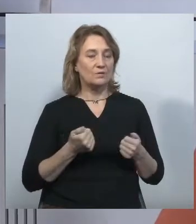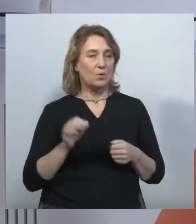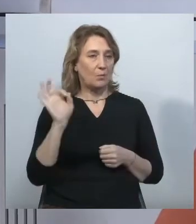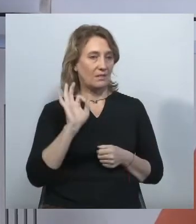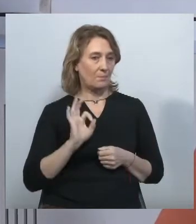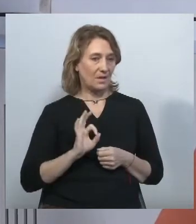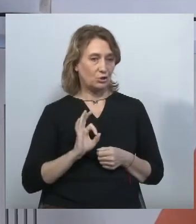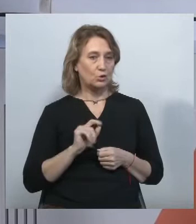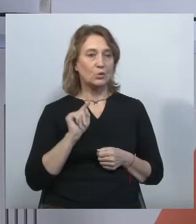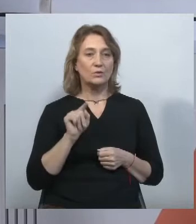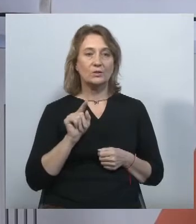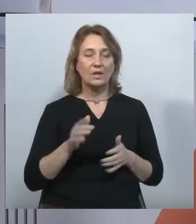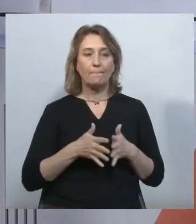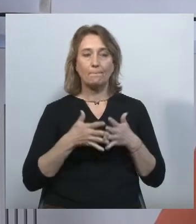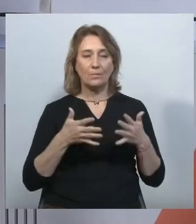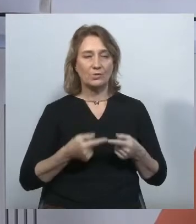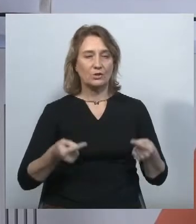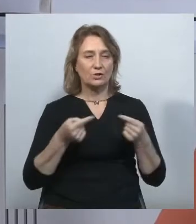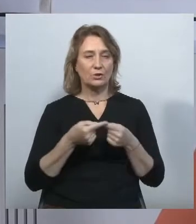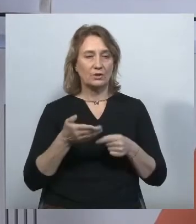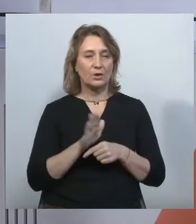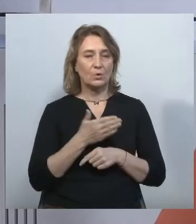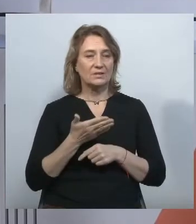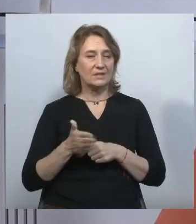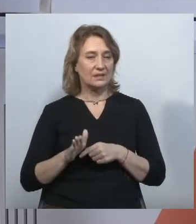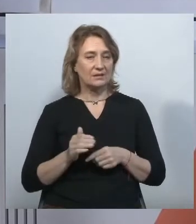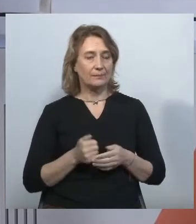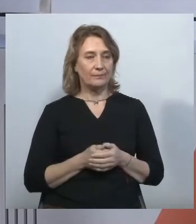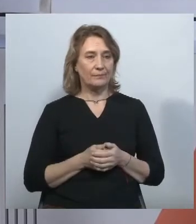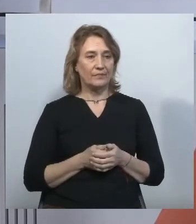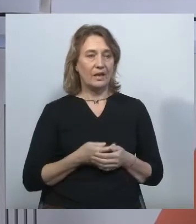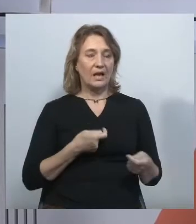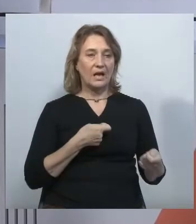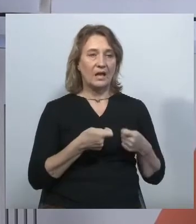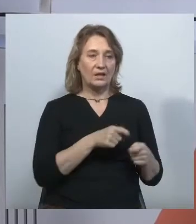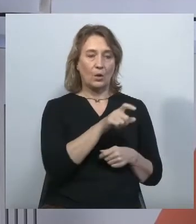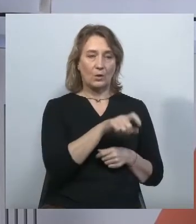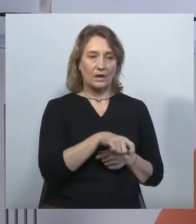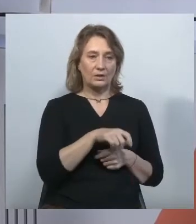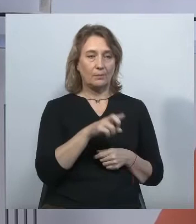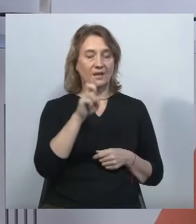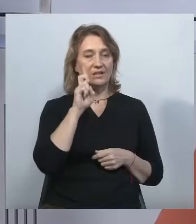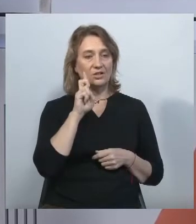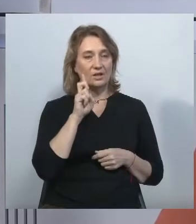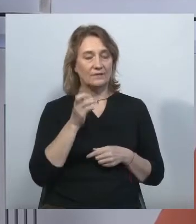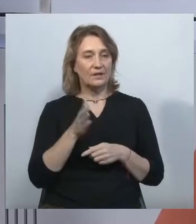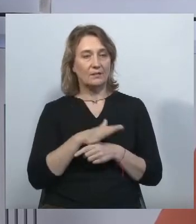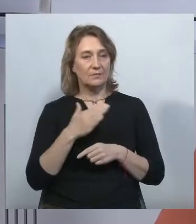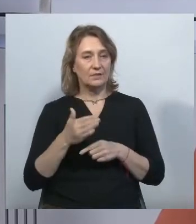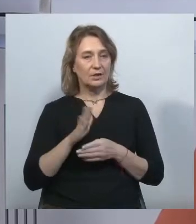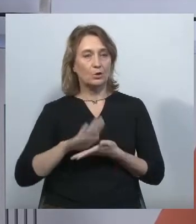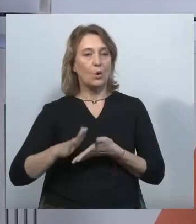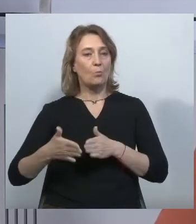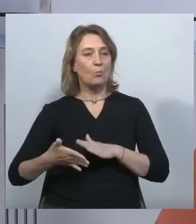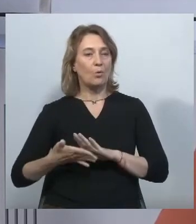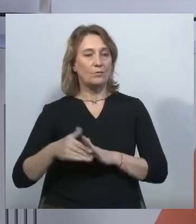For example, if we take Germany, they have a clearer distinction between the state